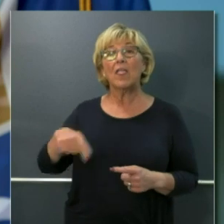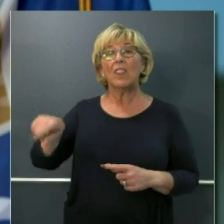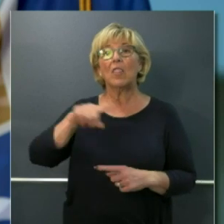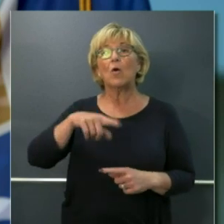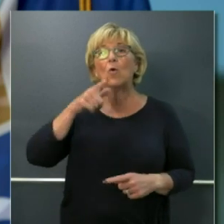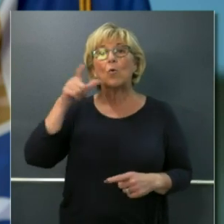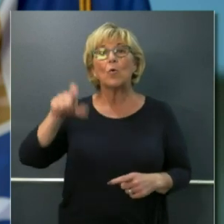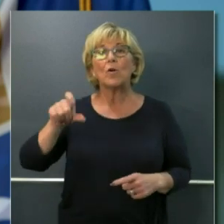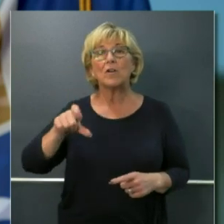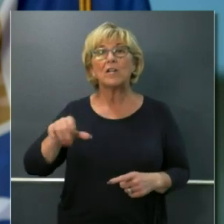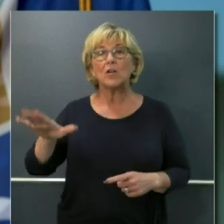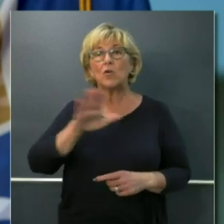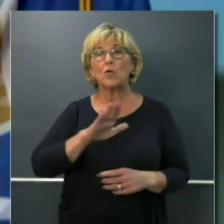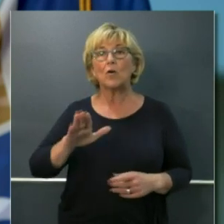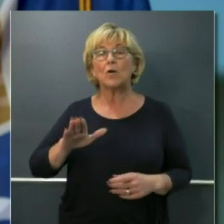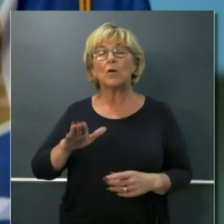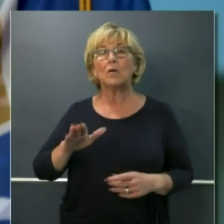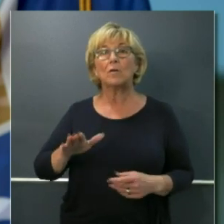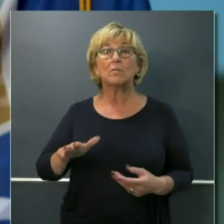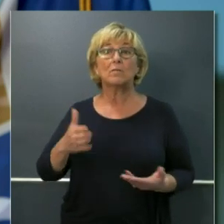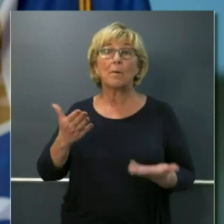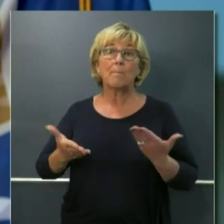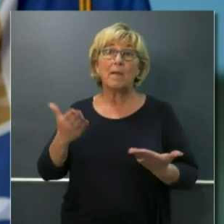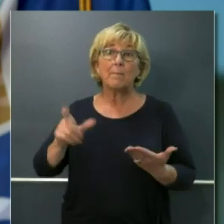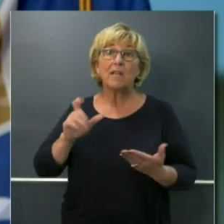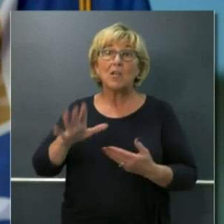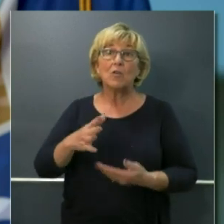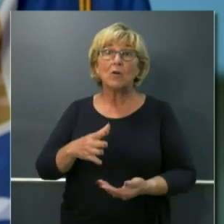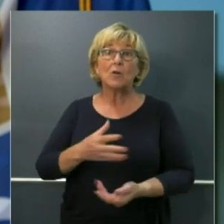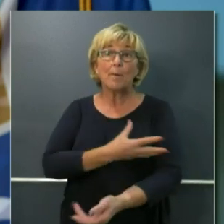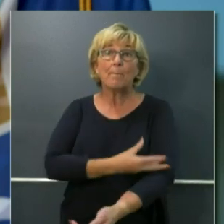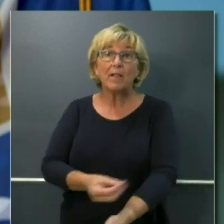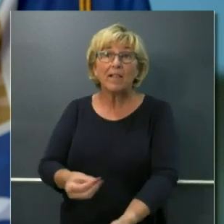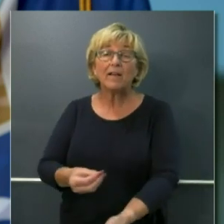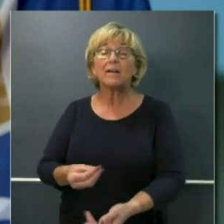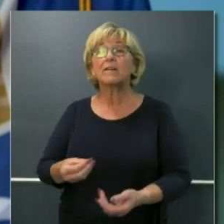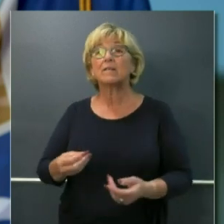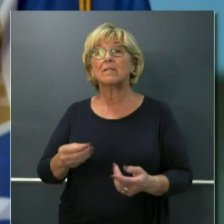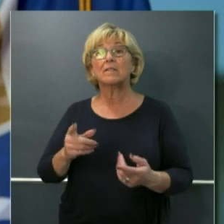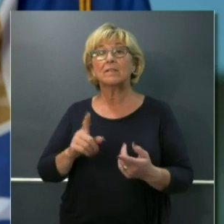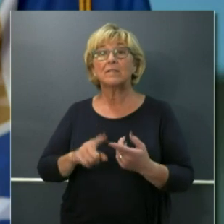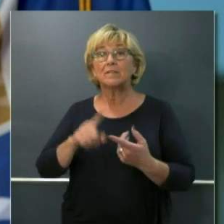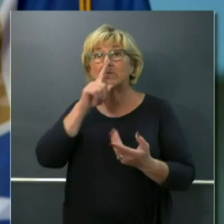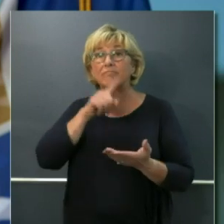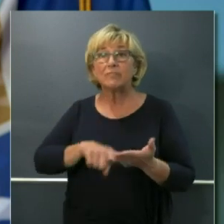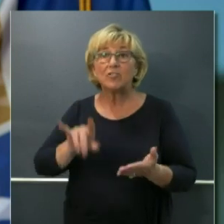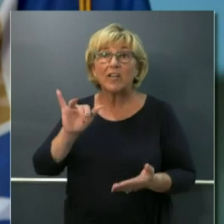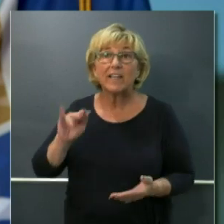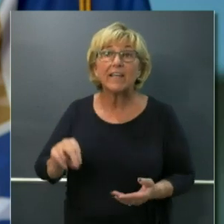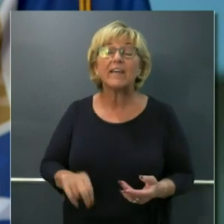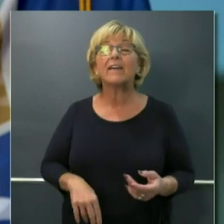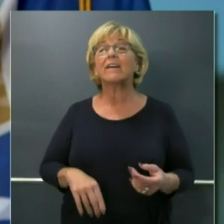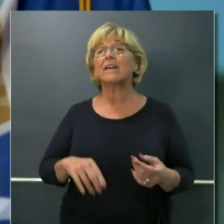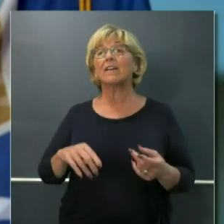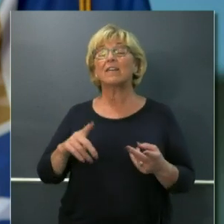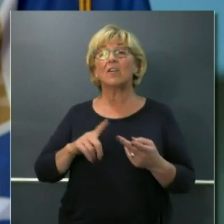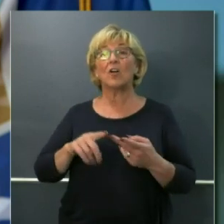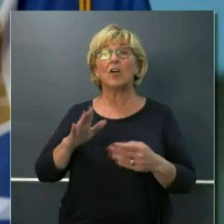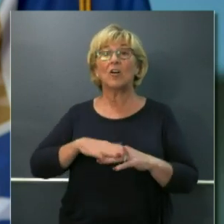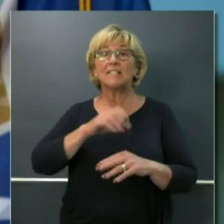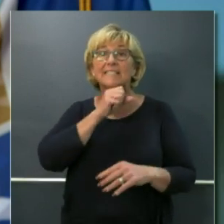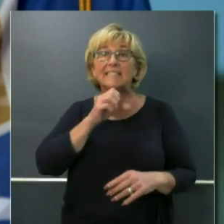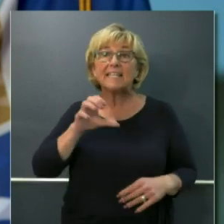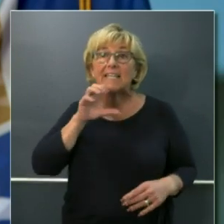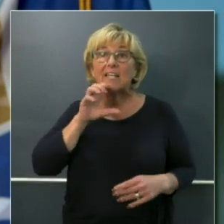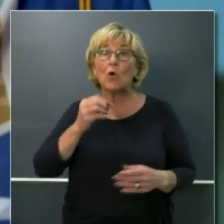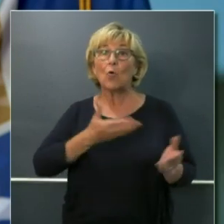need your contribution of blood, maybe your willingness just to call and check in on a neighbor, a senior,